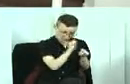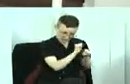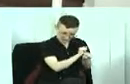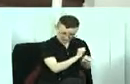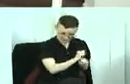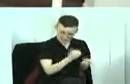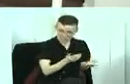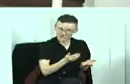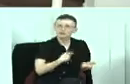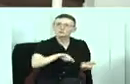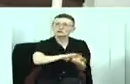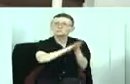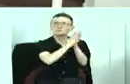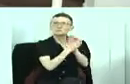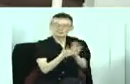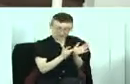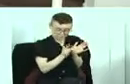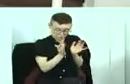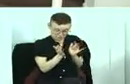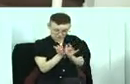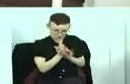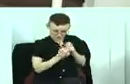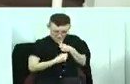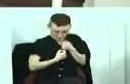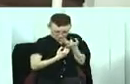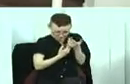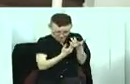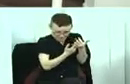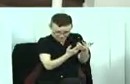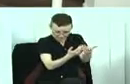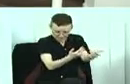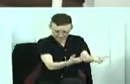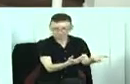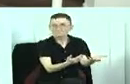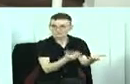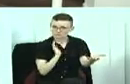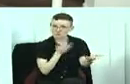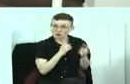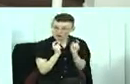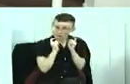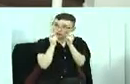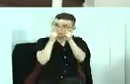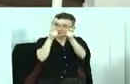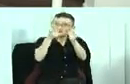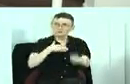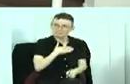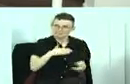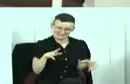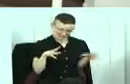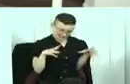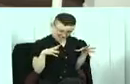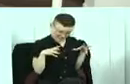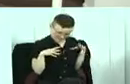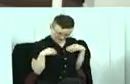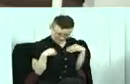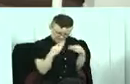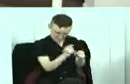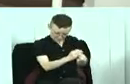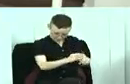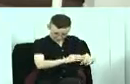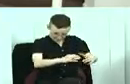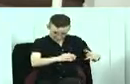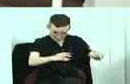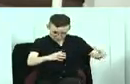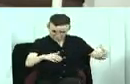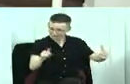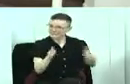Jesus that we have been called to be in this world at this time. So take these gifts and, like the loaves and the fishes, just multiply them and distribute them to